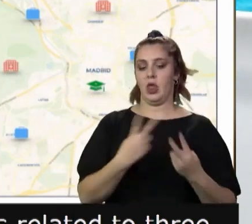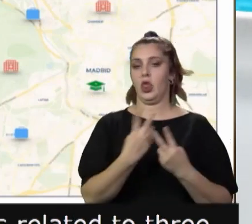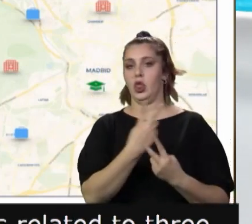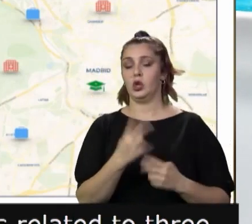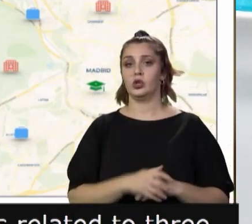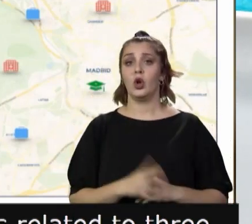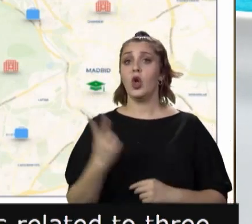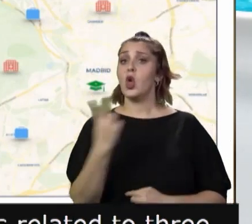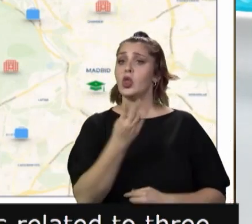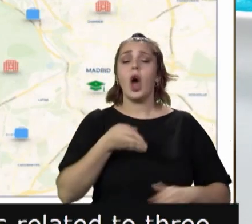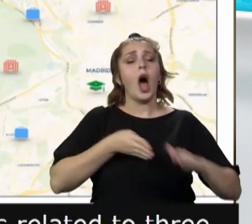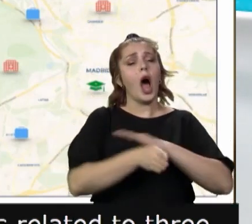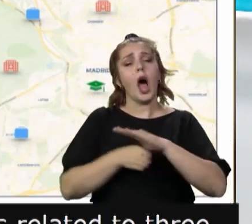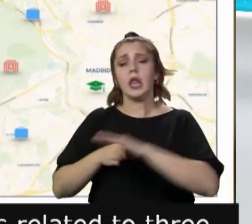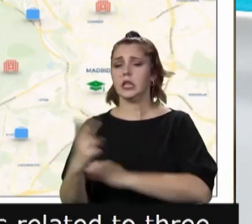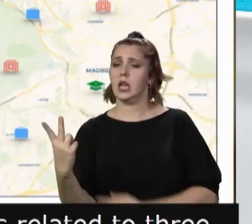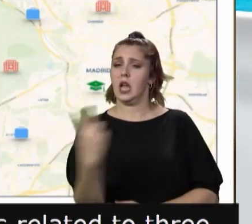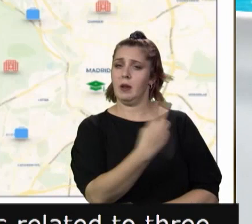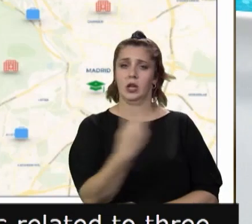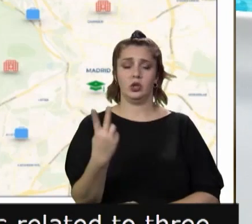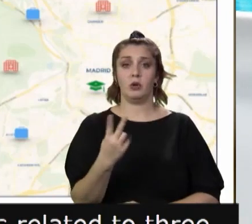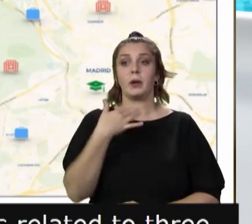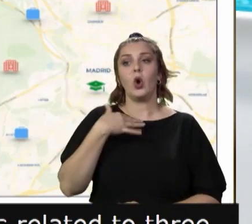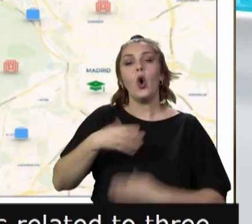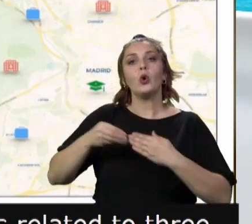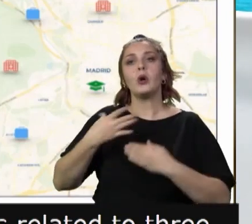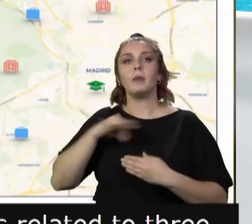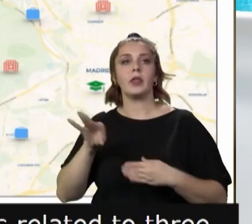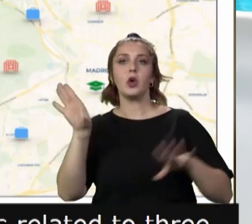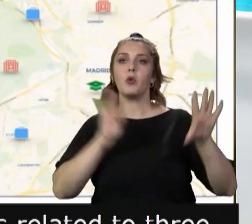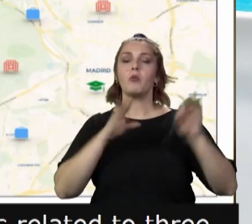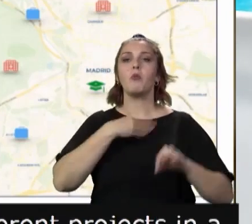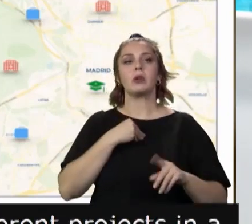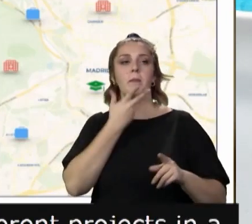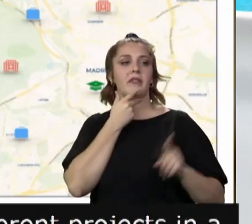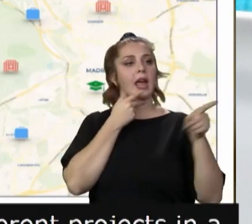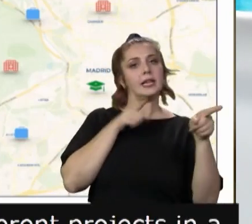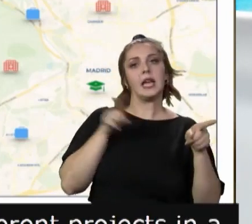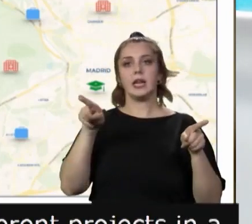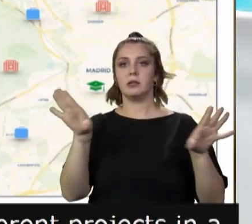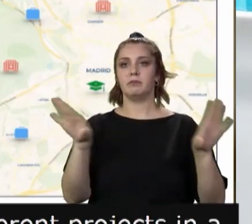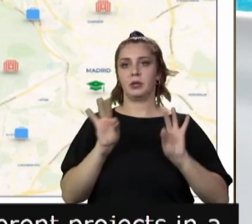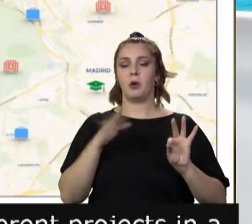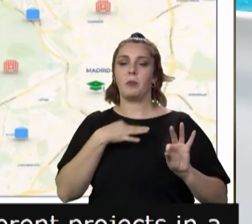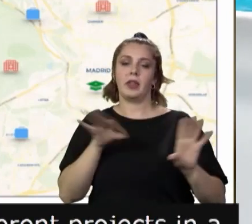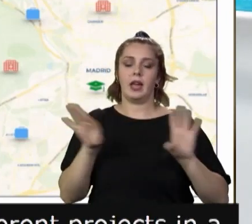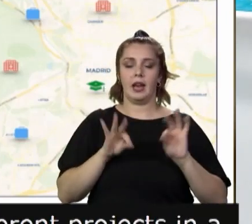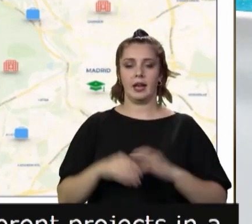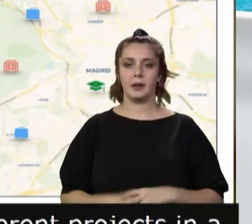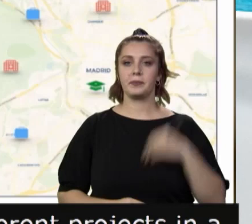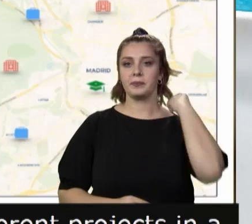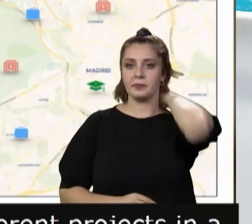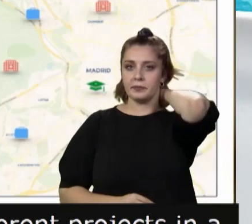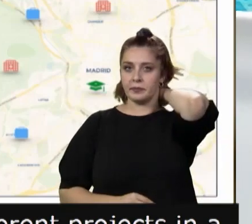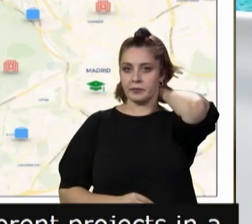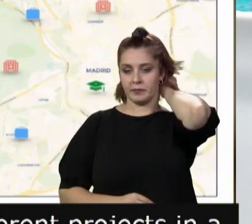different projects in a list view. Both options will be accessible, and the user could choose which